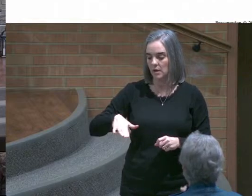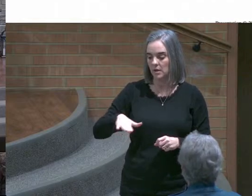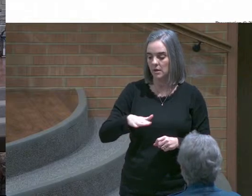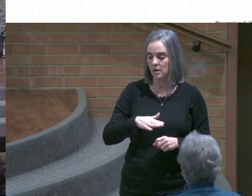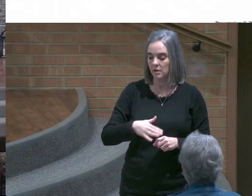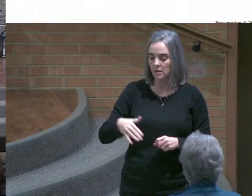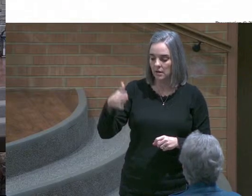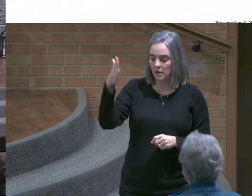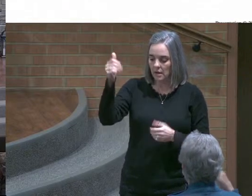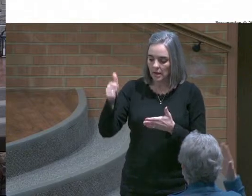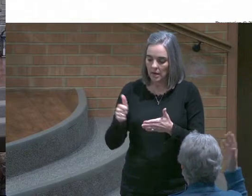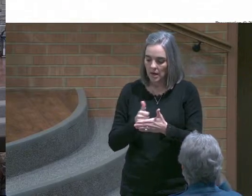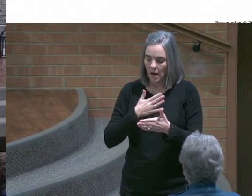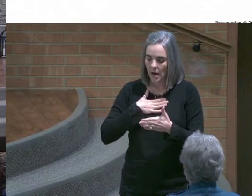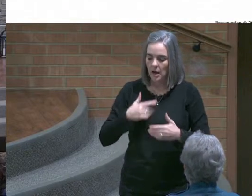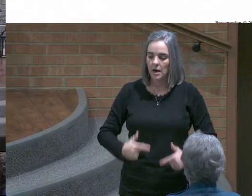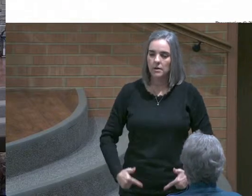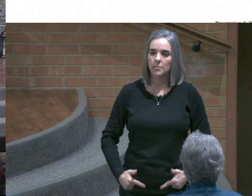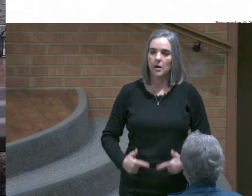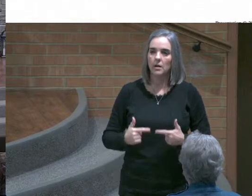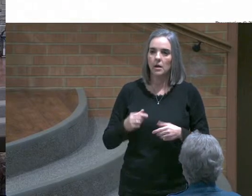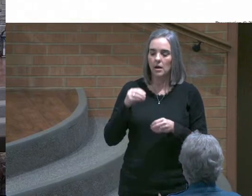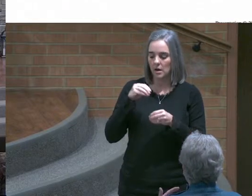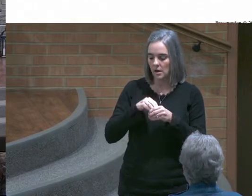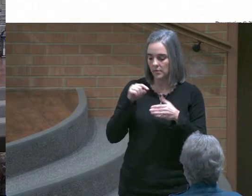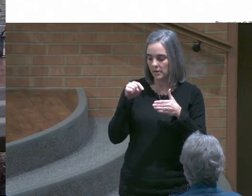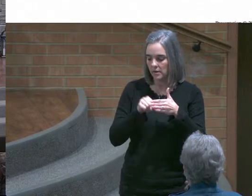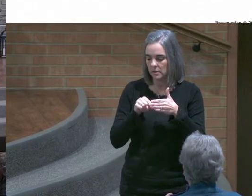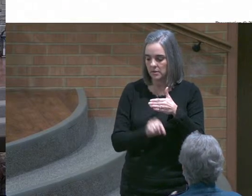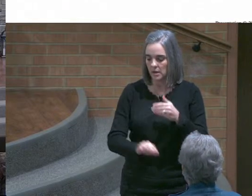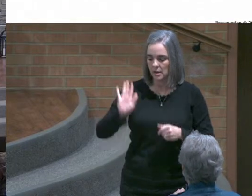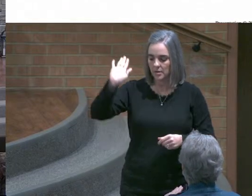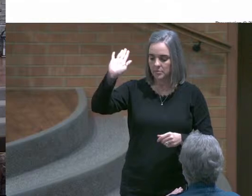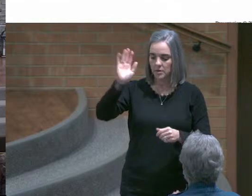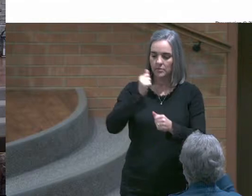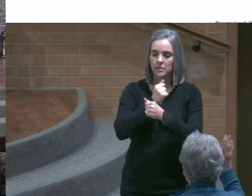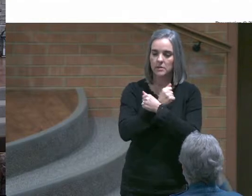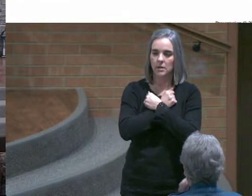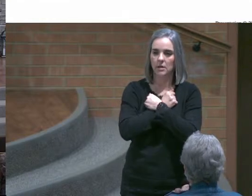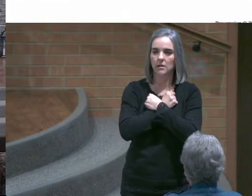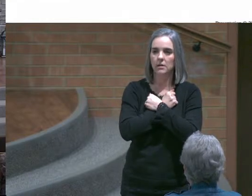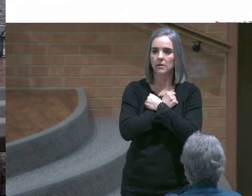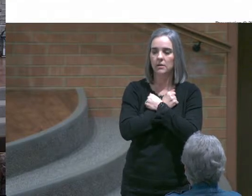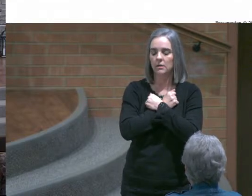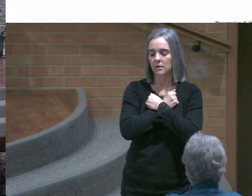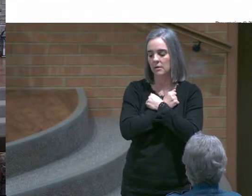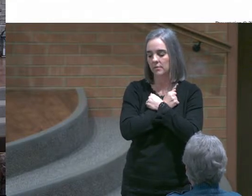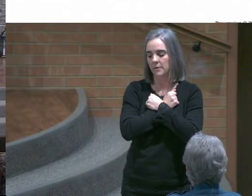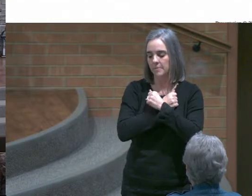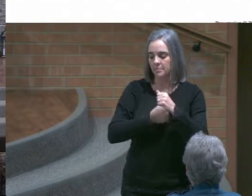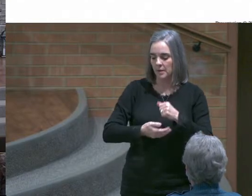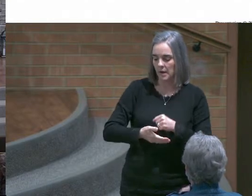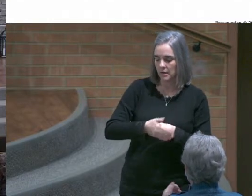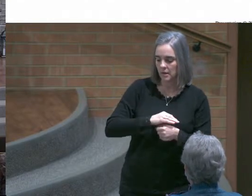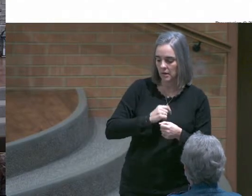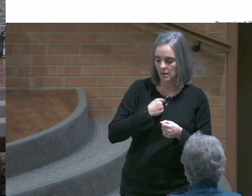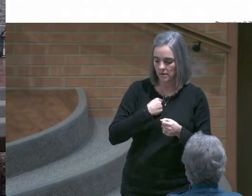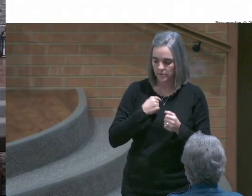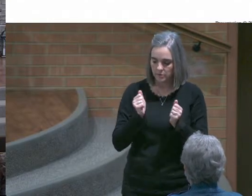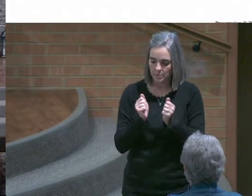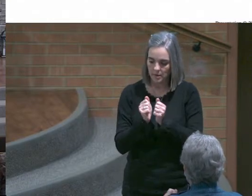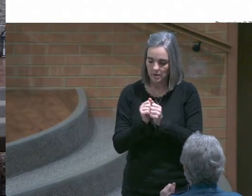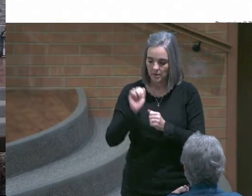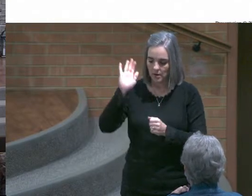thirsty land. He hired my life in the depths of his love,